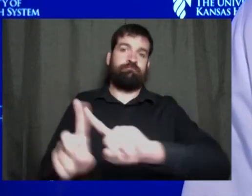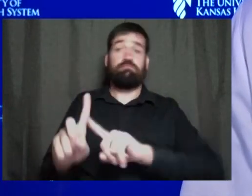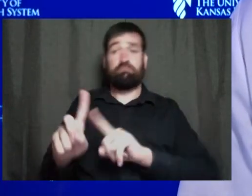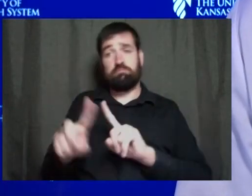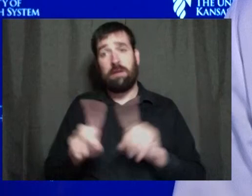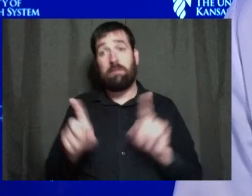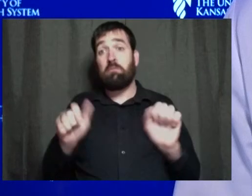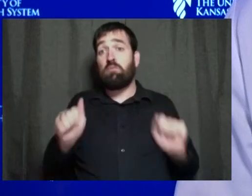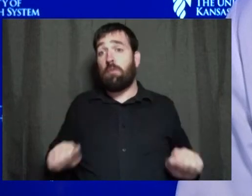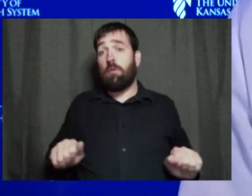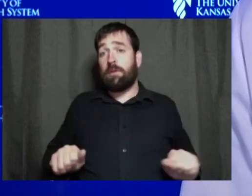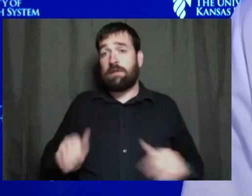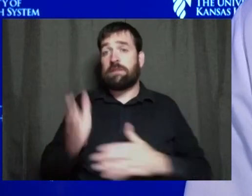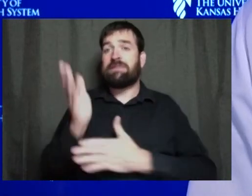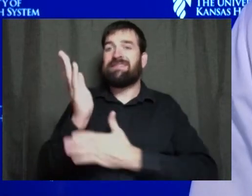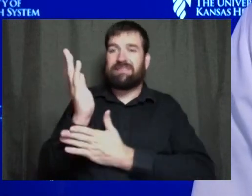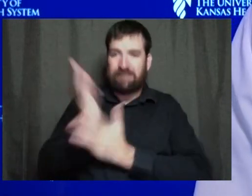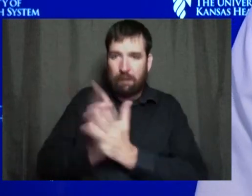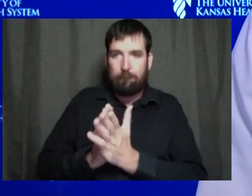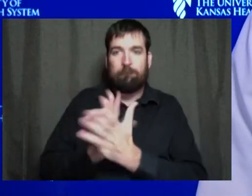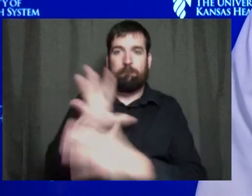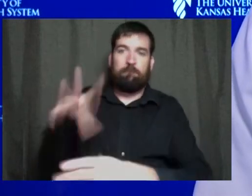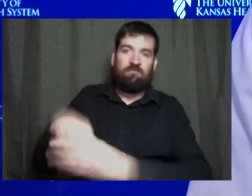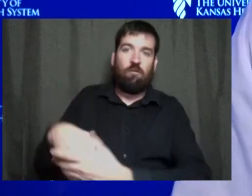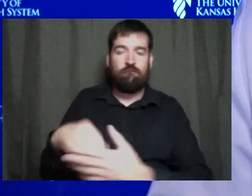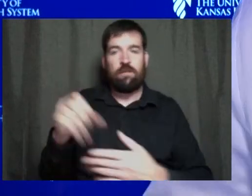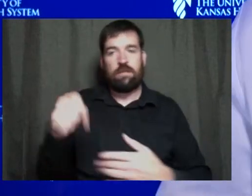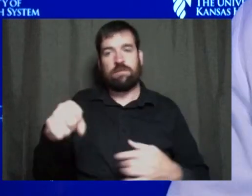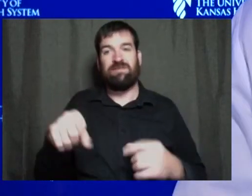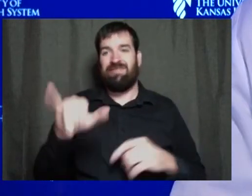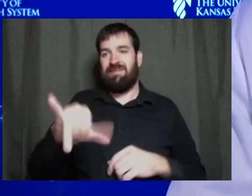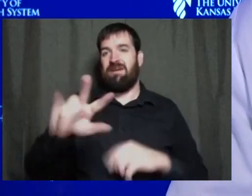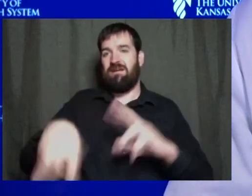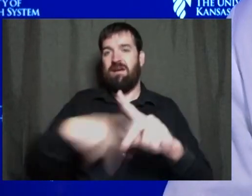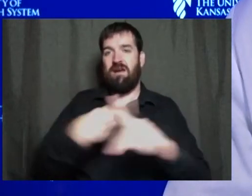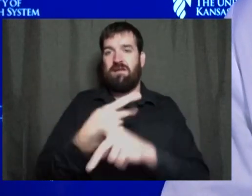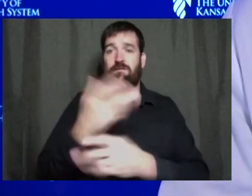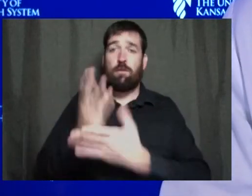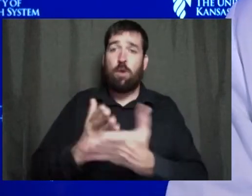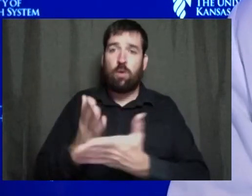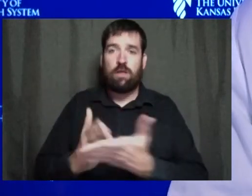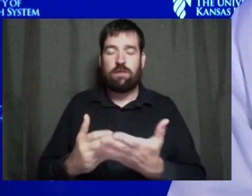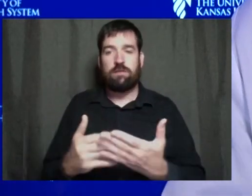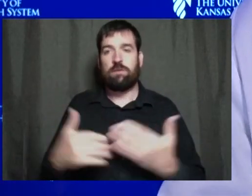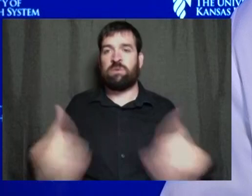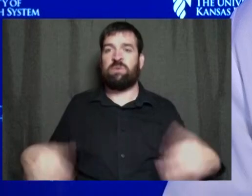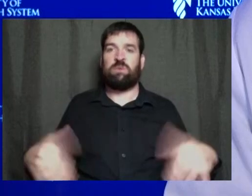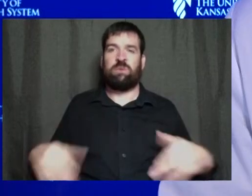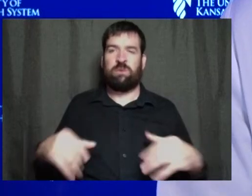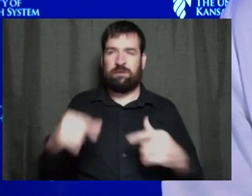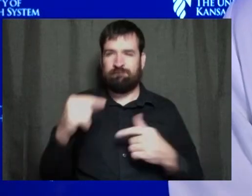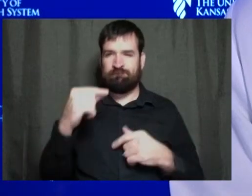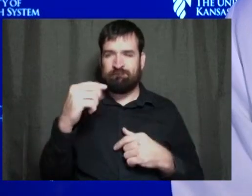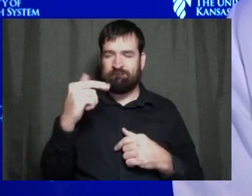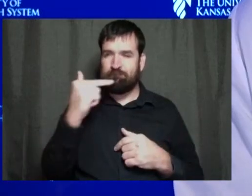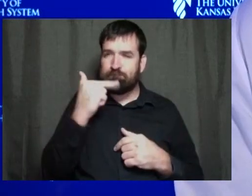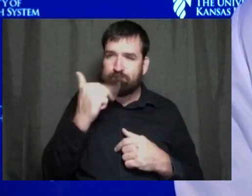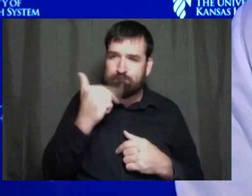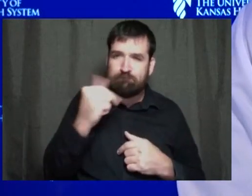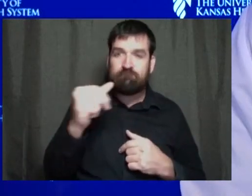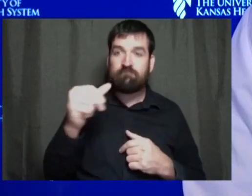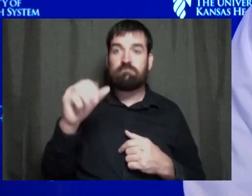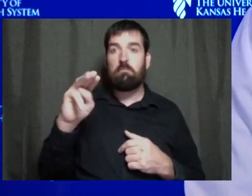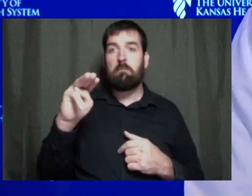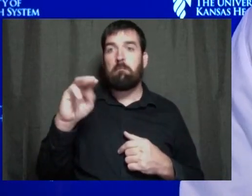genetic component, but those types of components and everything is so granular at the molecular level that I don't think